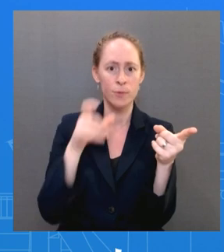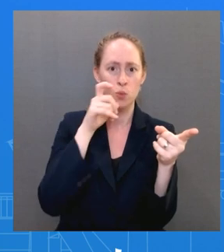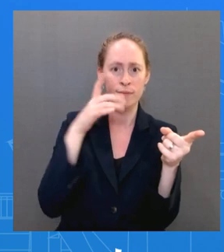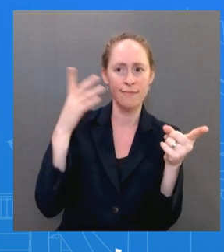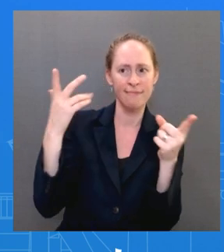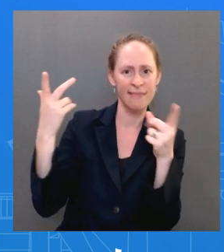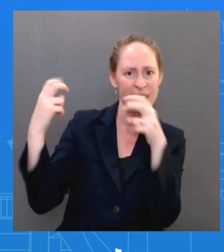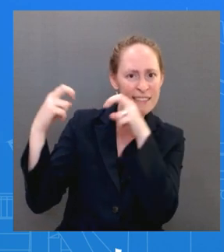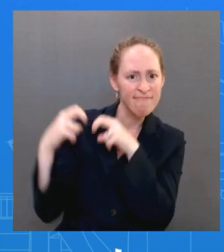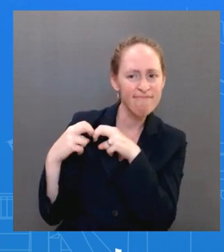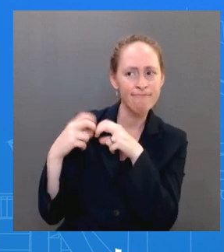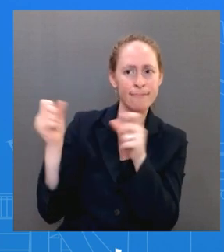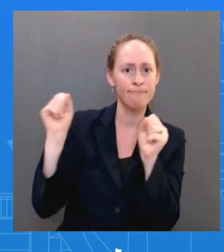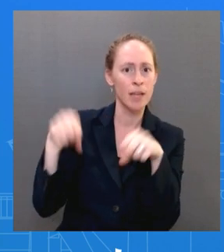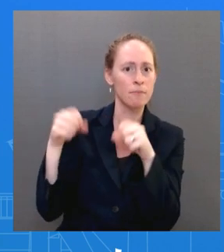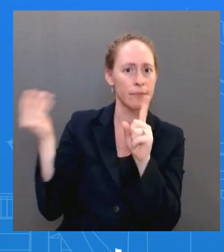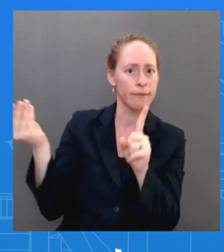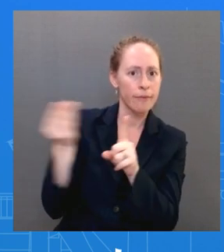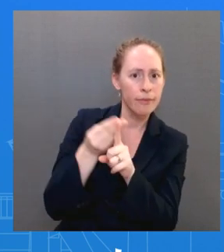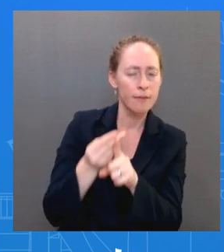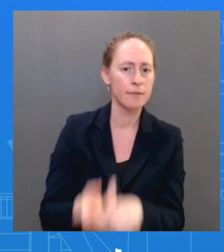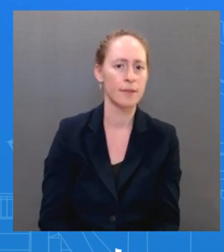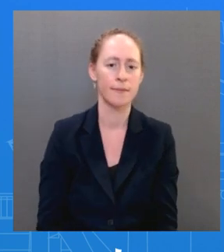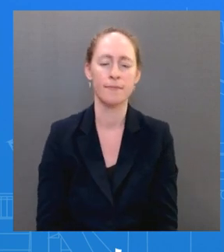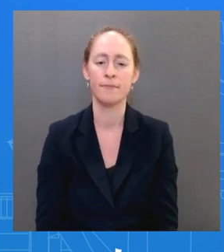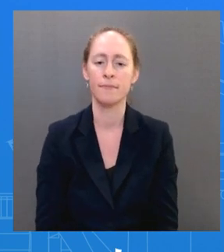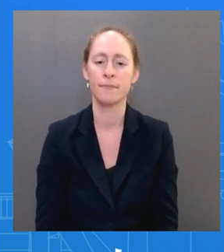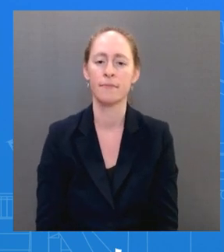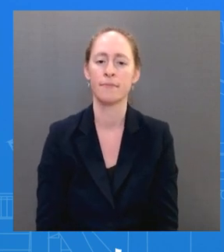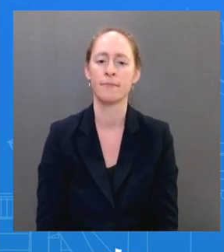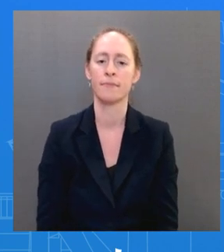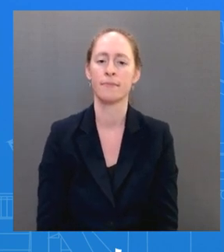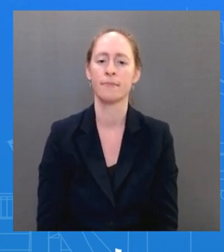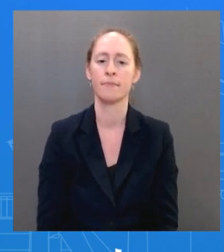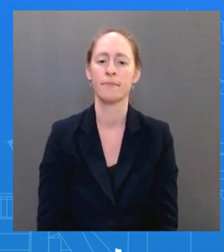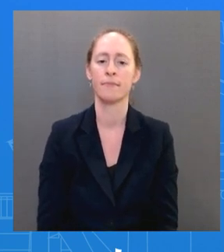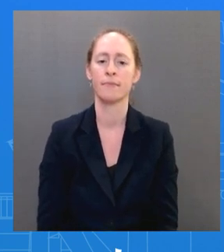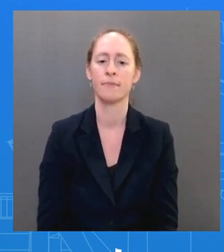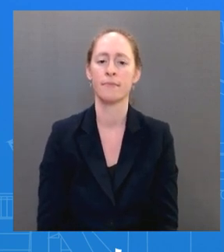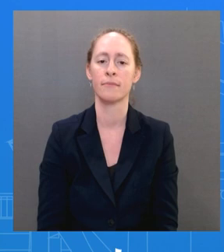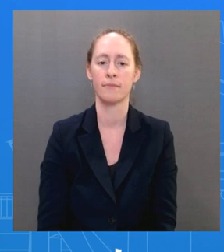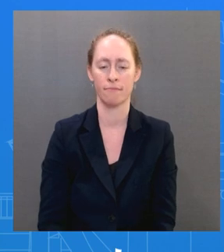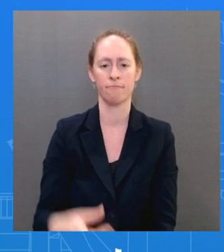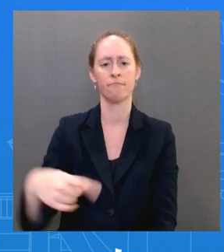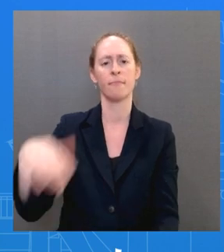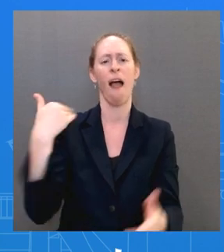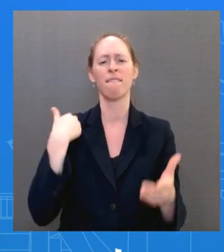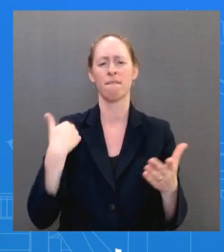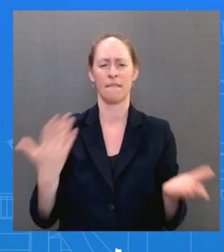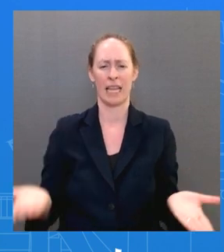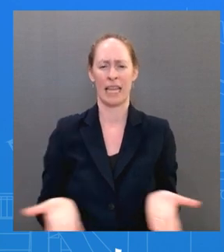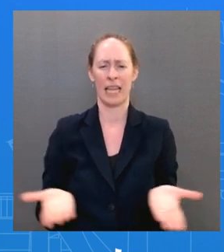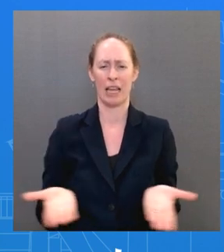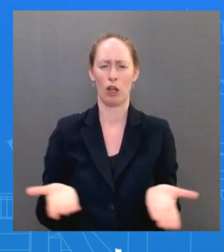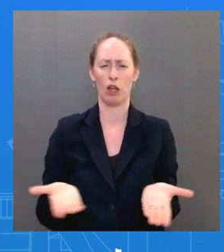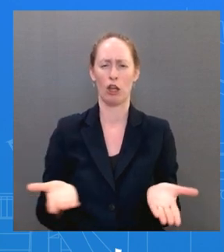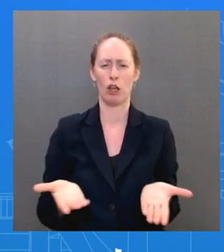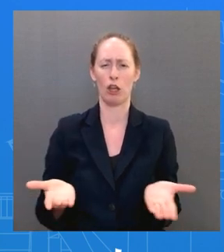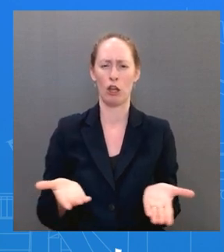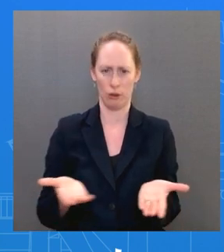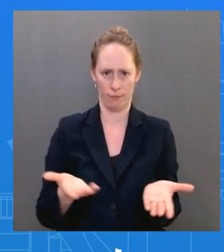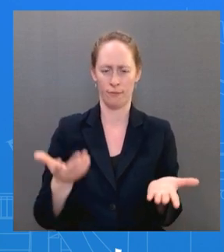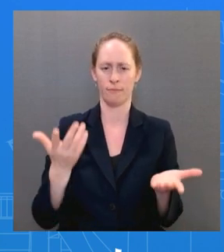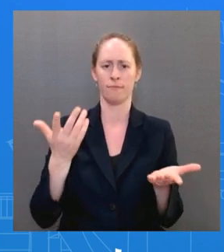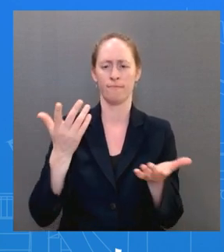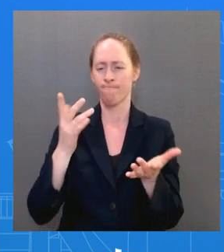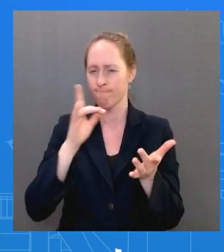the White House medical unit has identified and informed 17 people determined to be close contacts of the president, including members of his